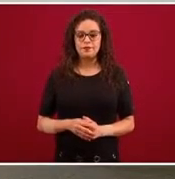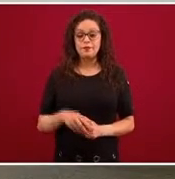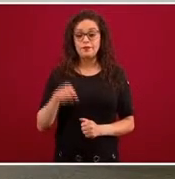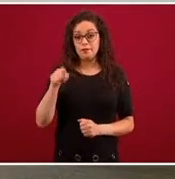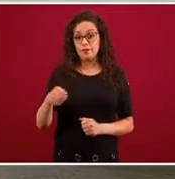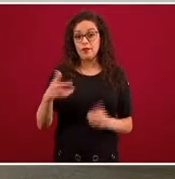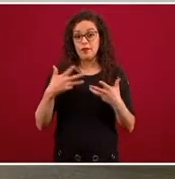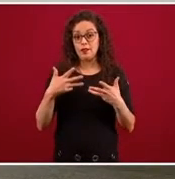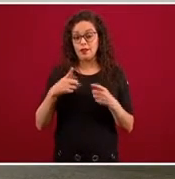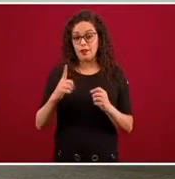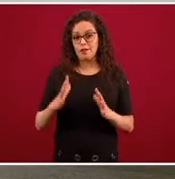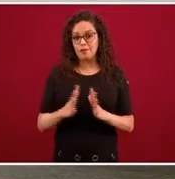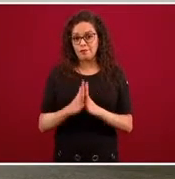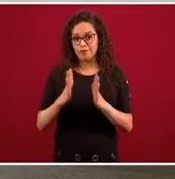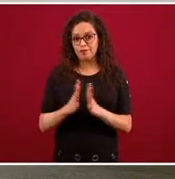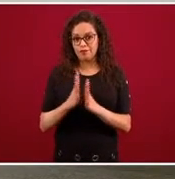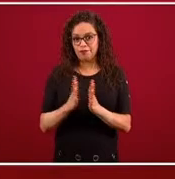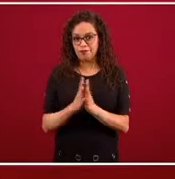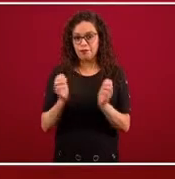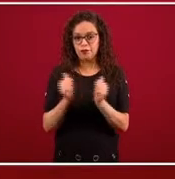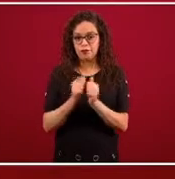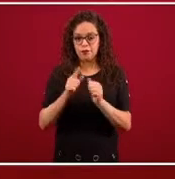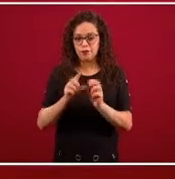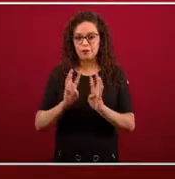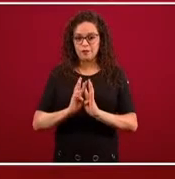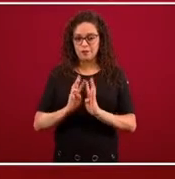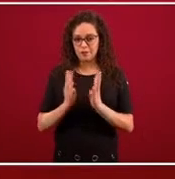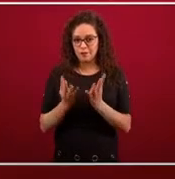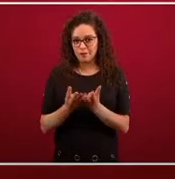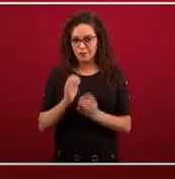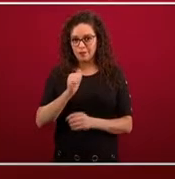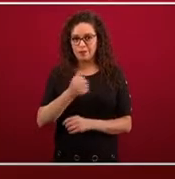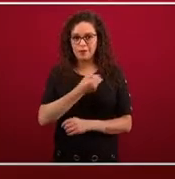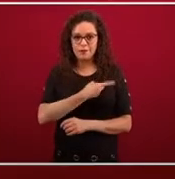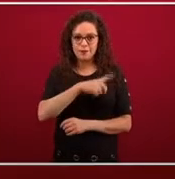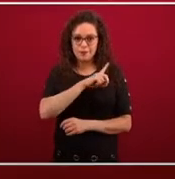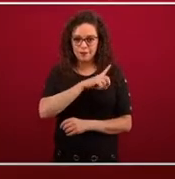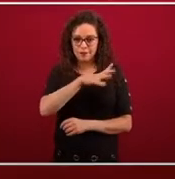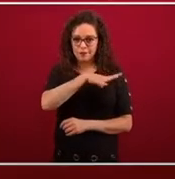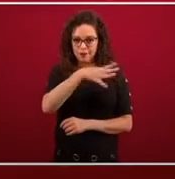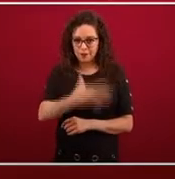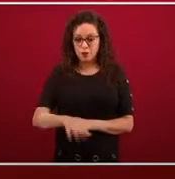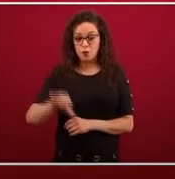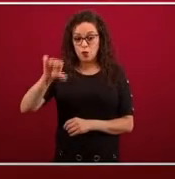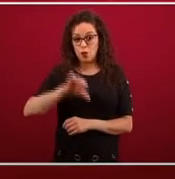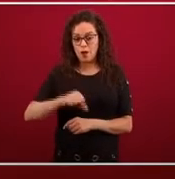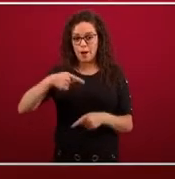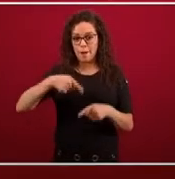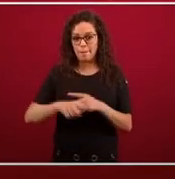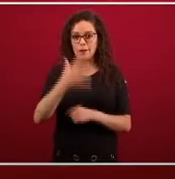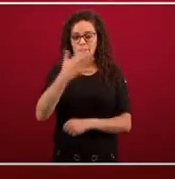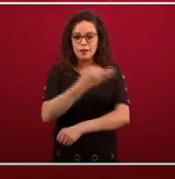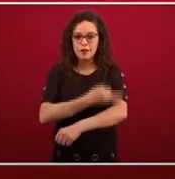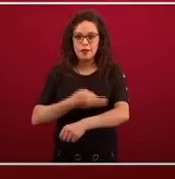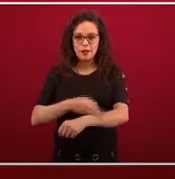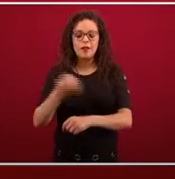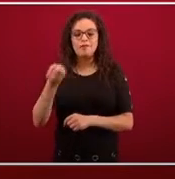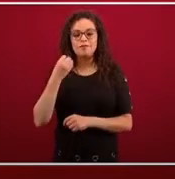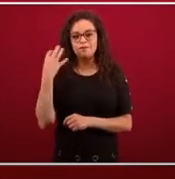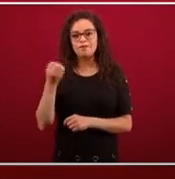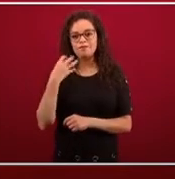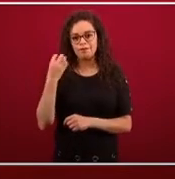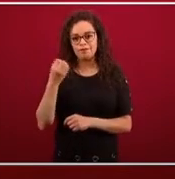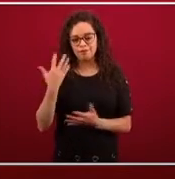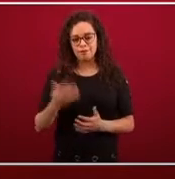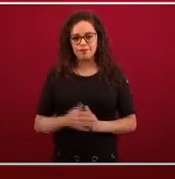our momento la last member sesión to join us, del but Consejo de Salubridad he General, que fue was at citado another hoy día a las conference 5 at de la 5 tarde a o'clock sesionar, today, así